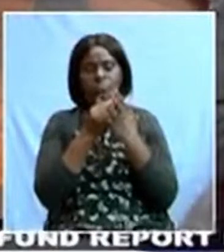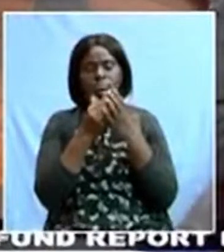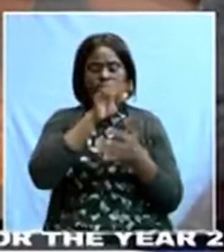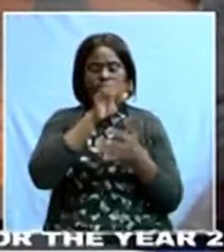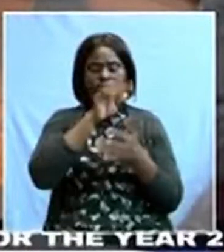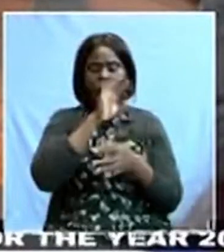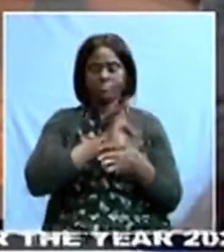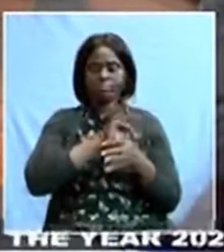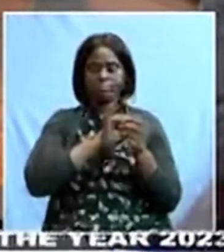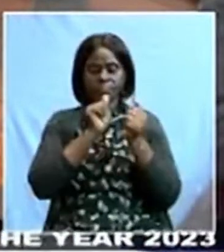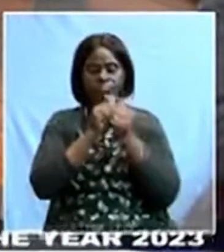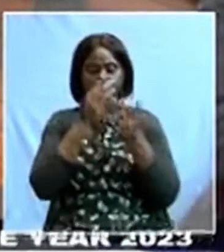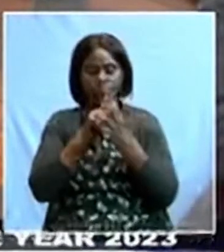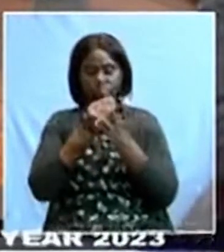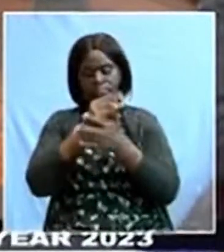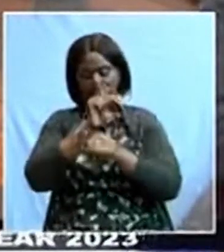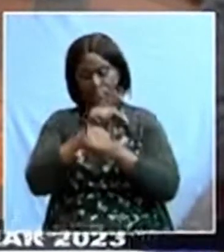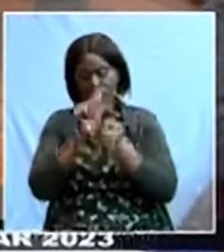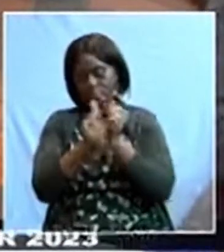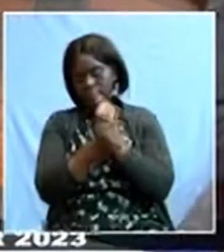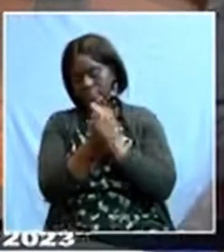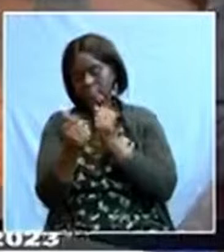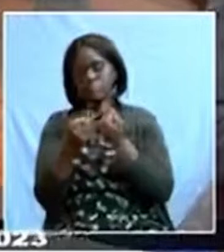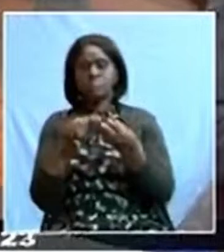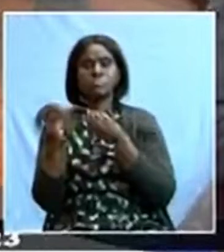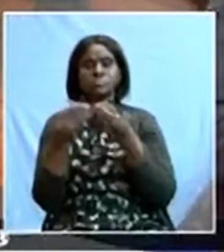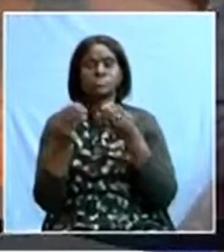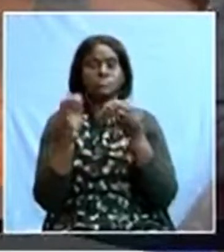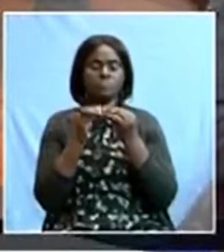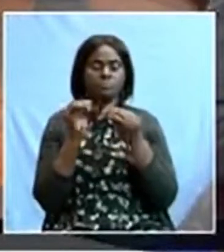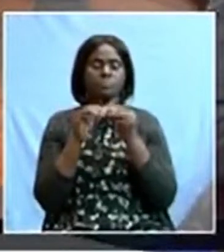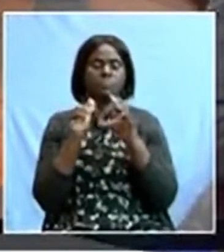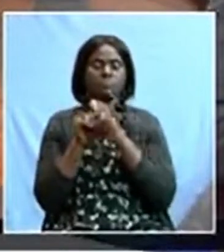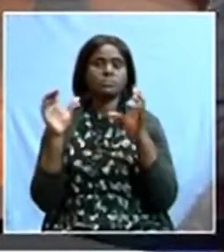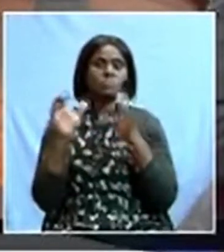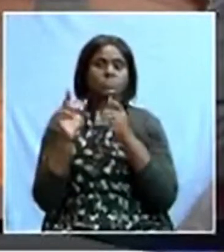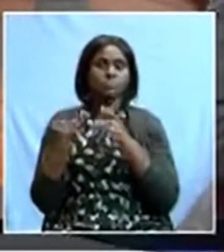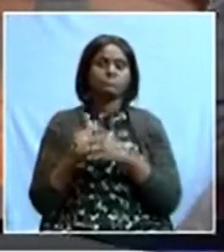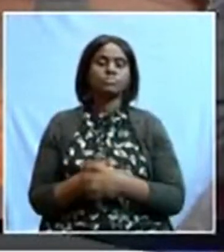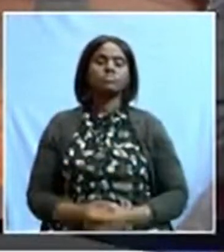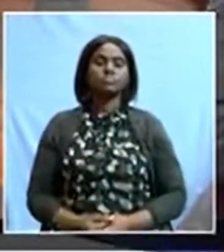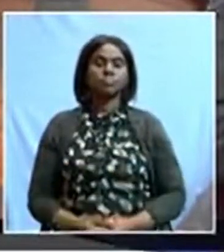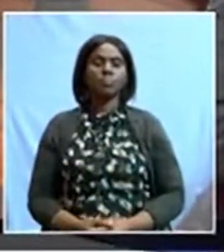raised and capital projects and other operational expenses at the council.